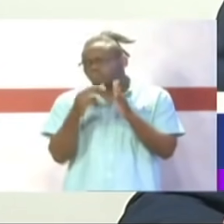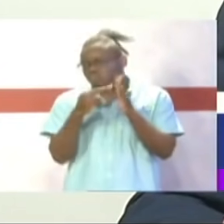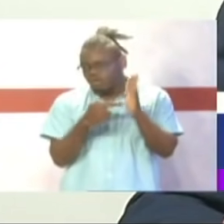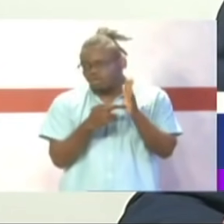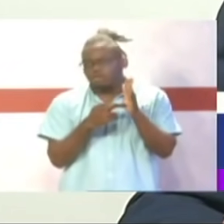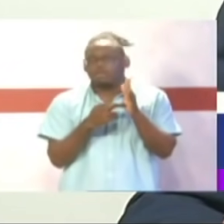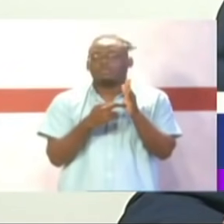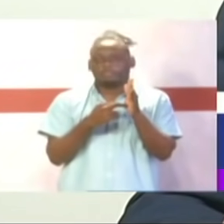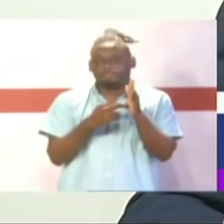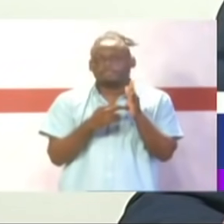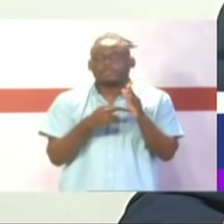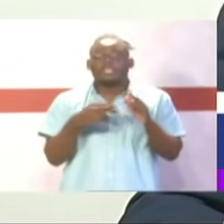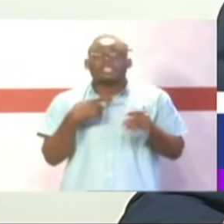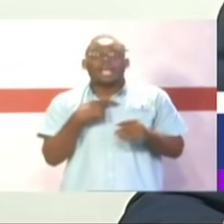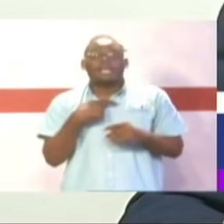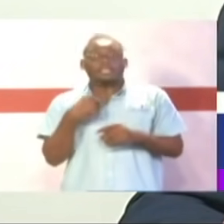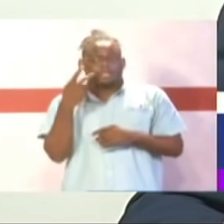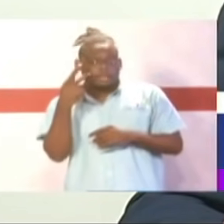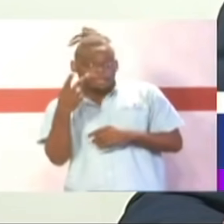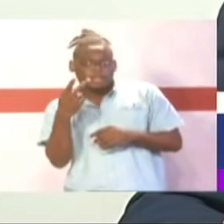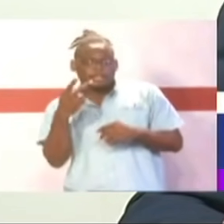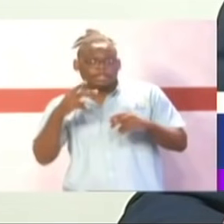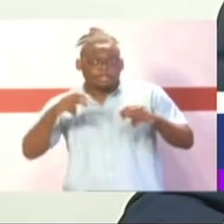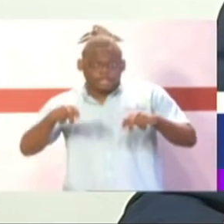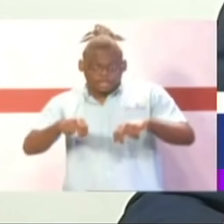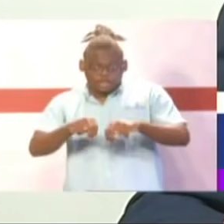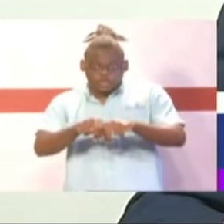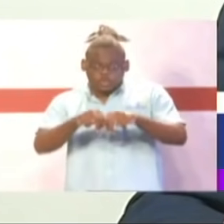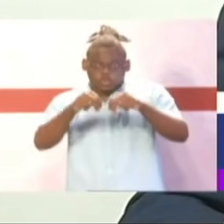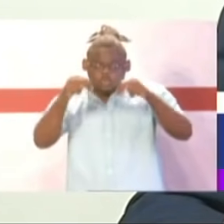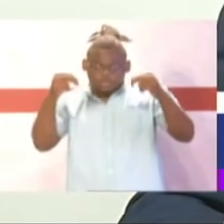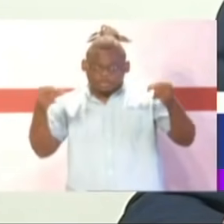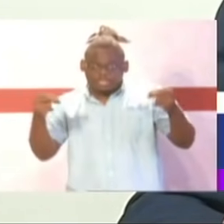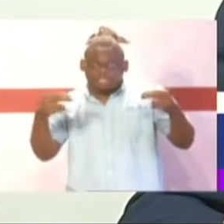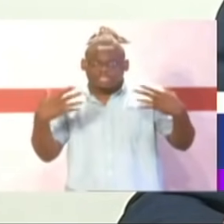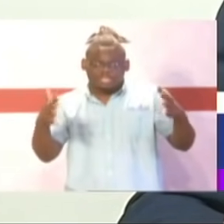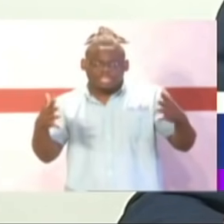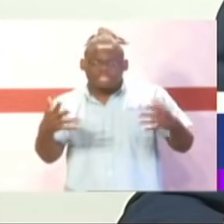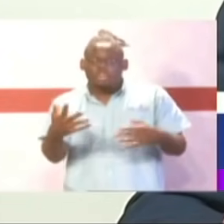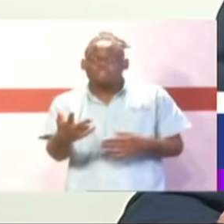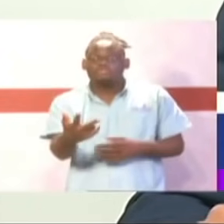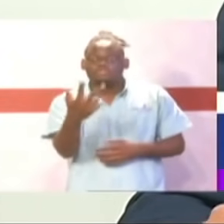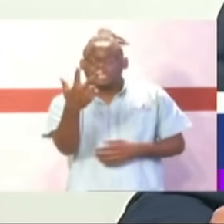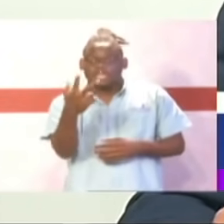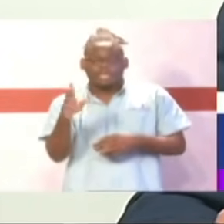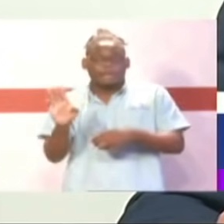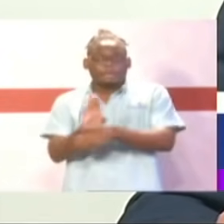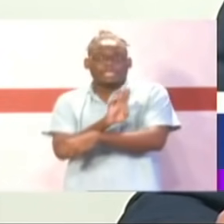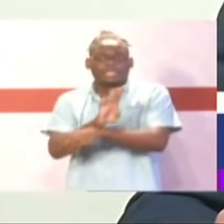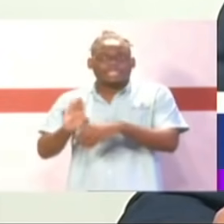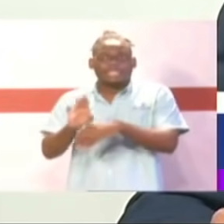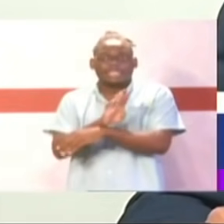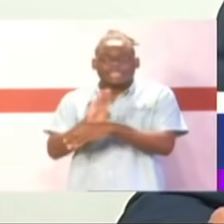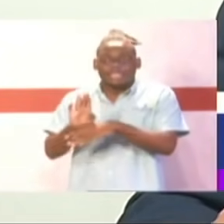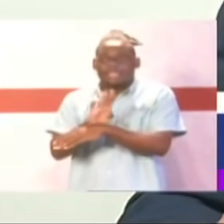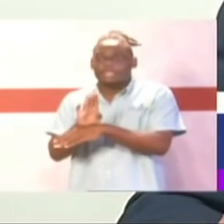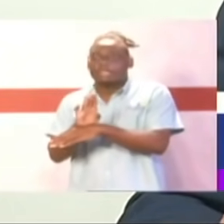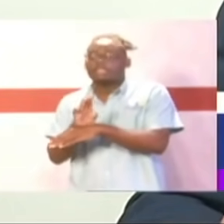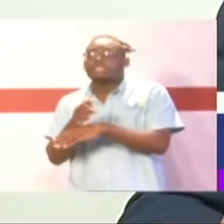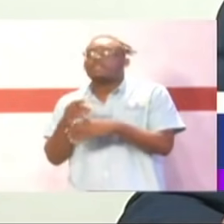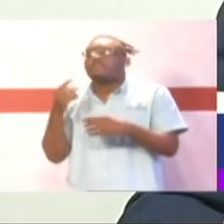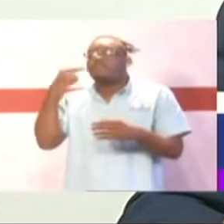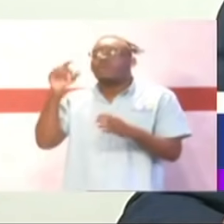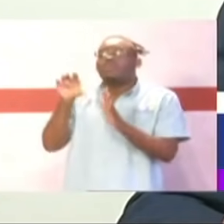that 3 establishments to date have been charged for breaches of the safe zone policy.